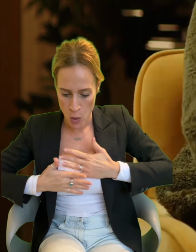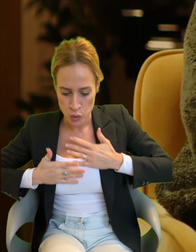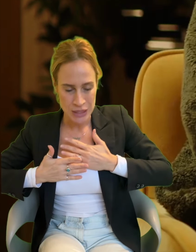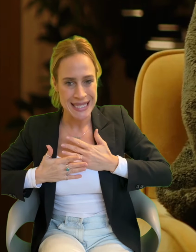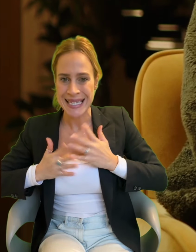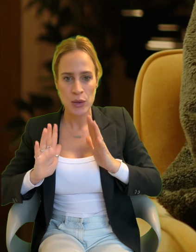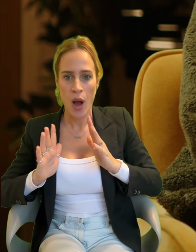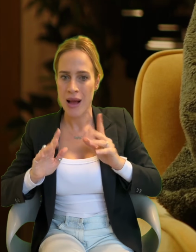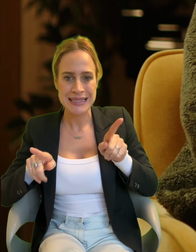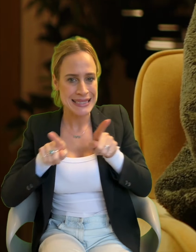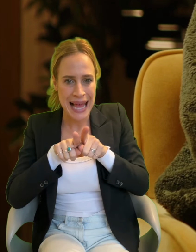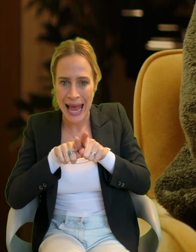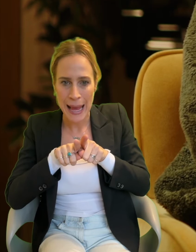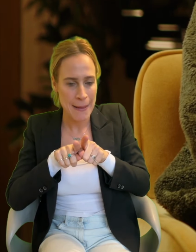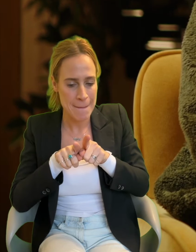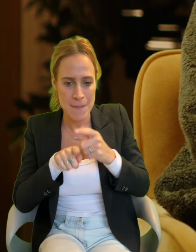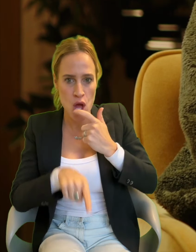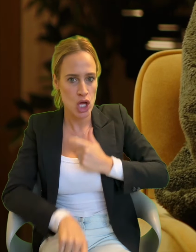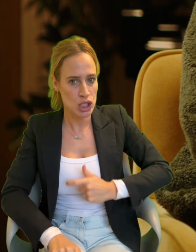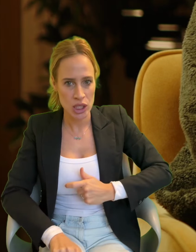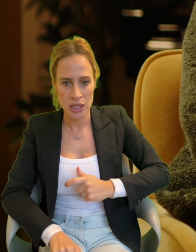saying? I've had days where,